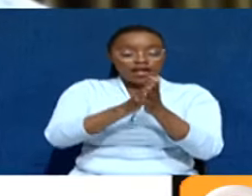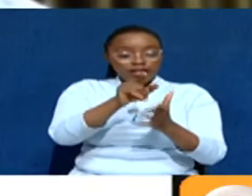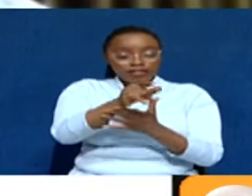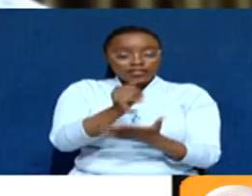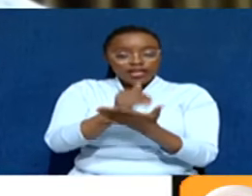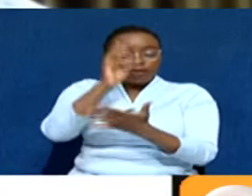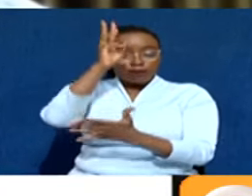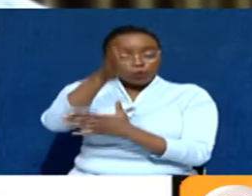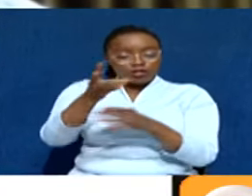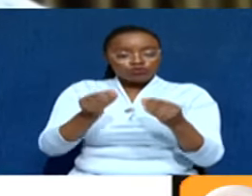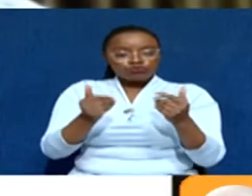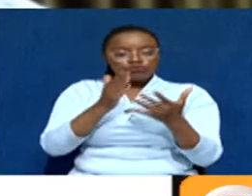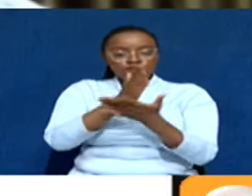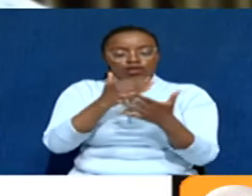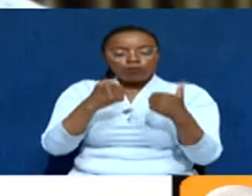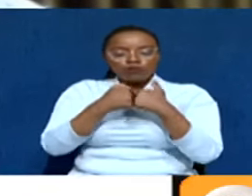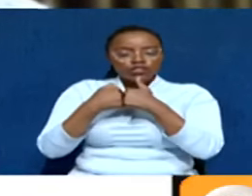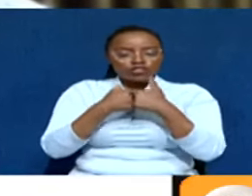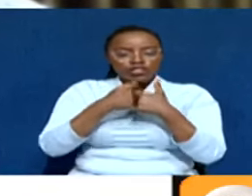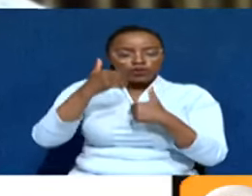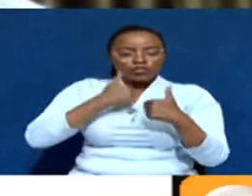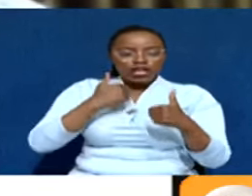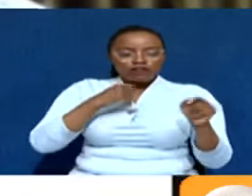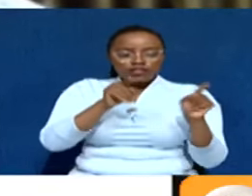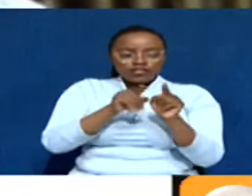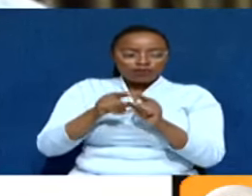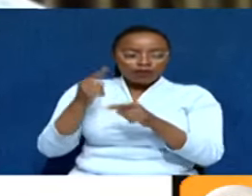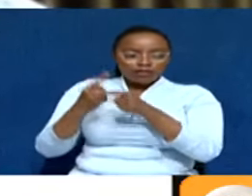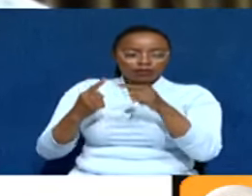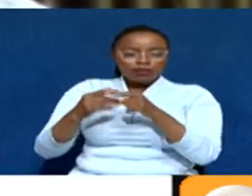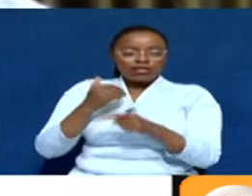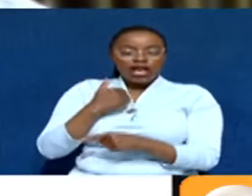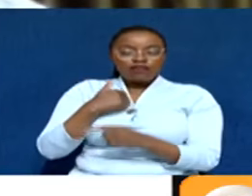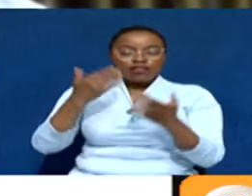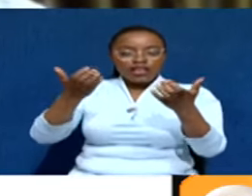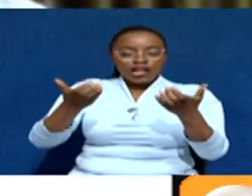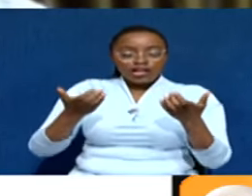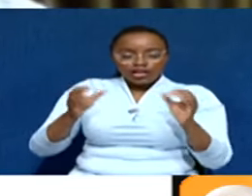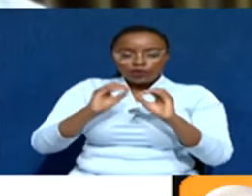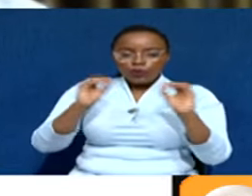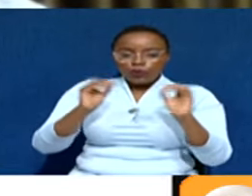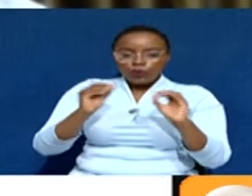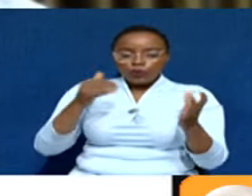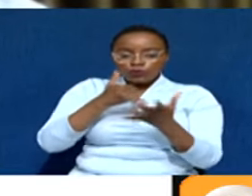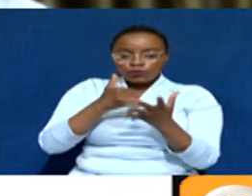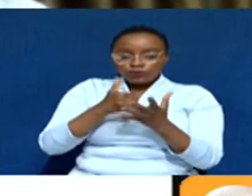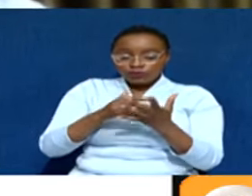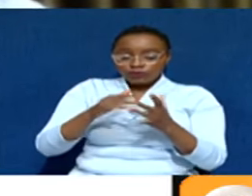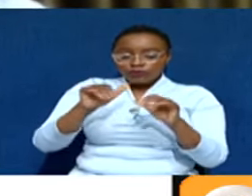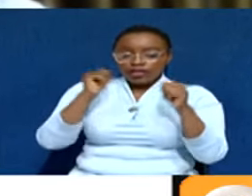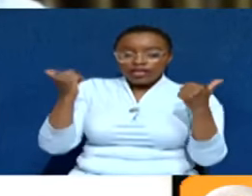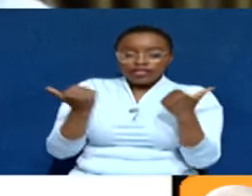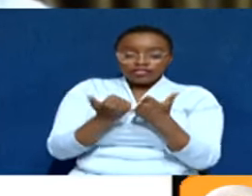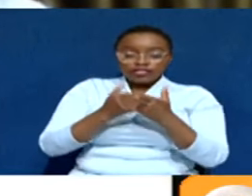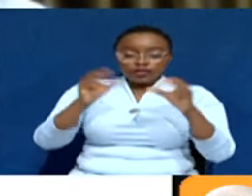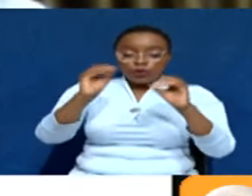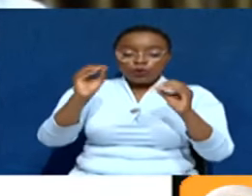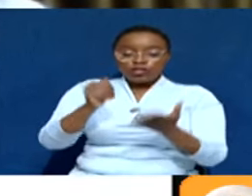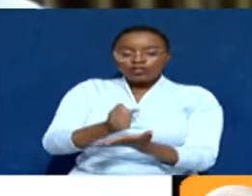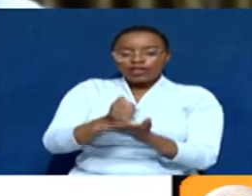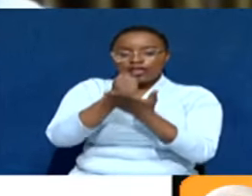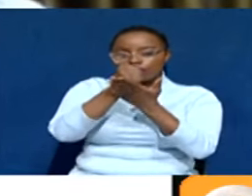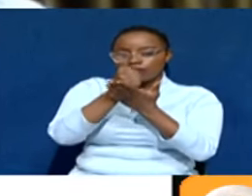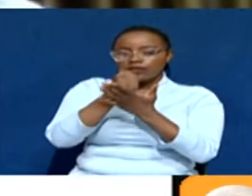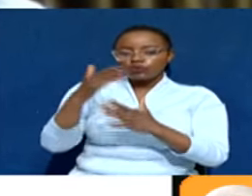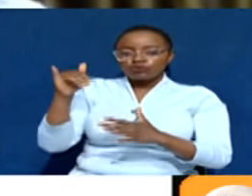will help in dealing with some of the challenges they are going through. They will not need to now engage agents in assisting them